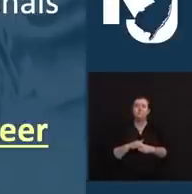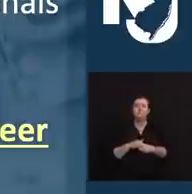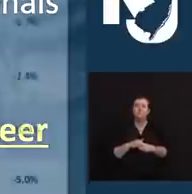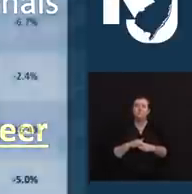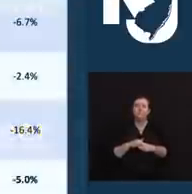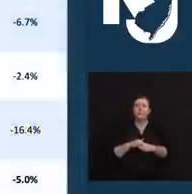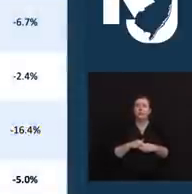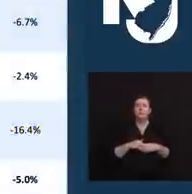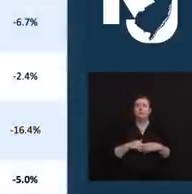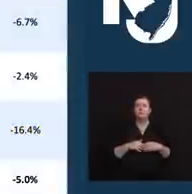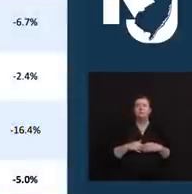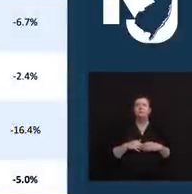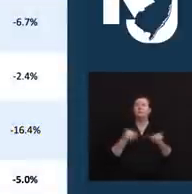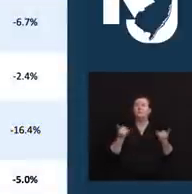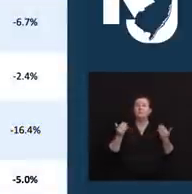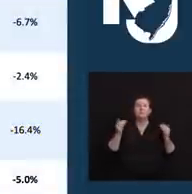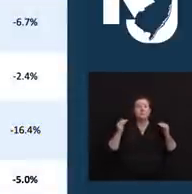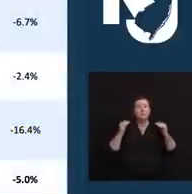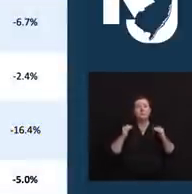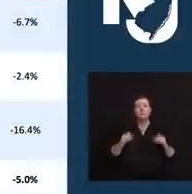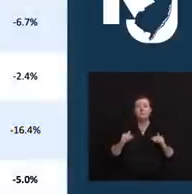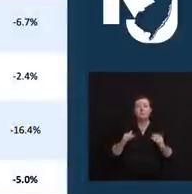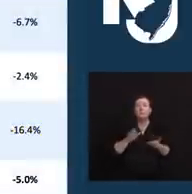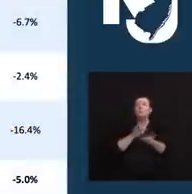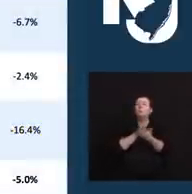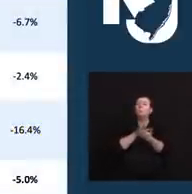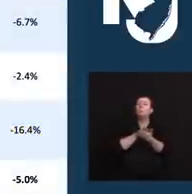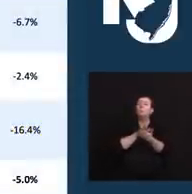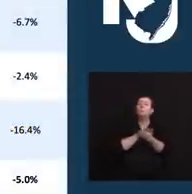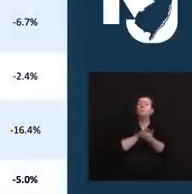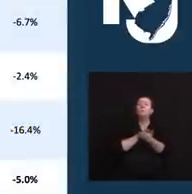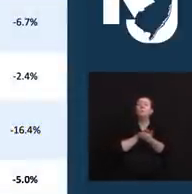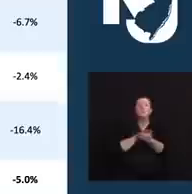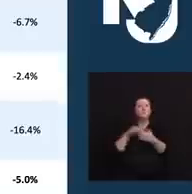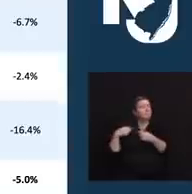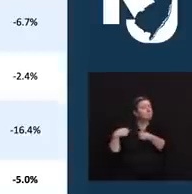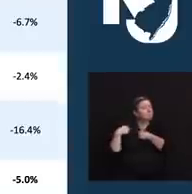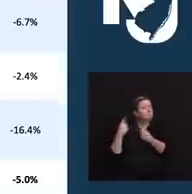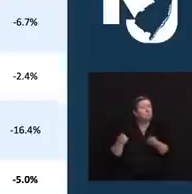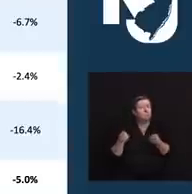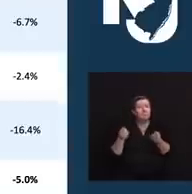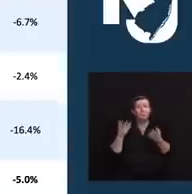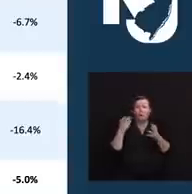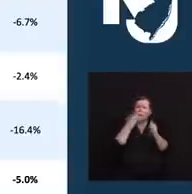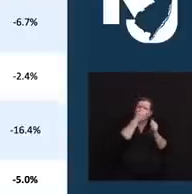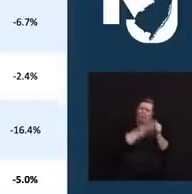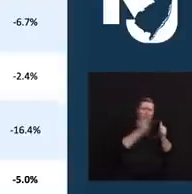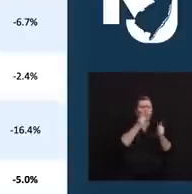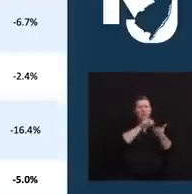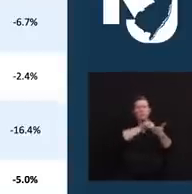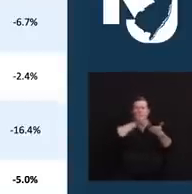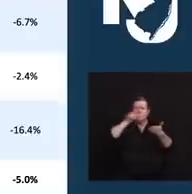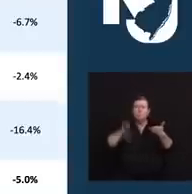Next, I want to turn attention to our schools and the ongoing effort to ensure every student engaged in remote